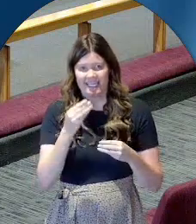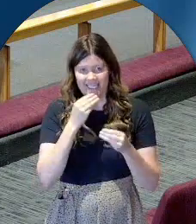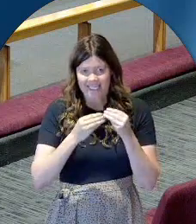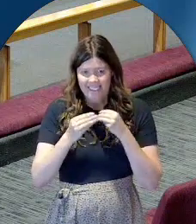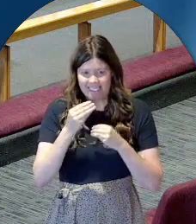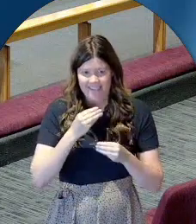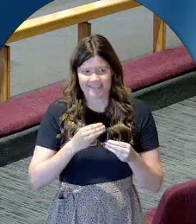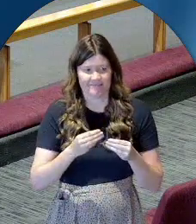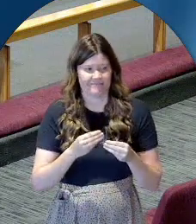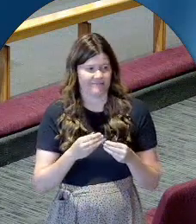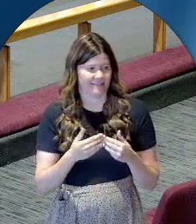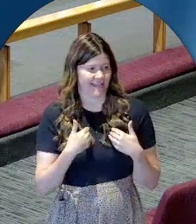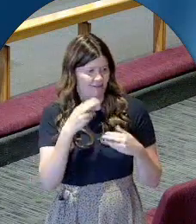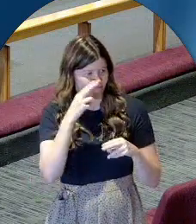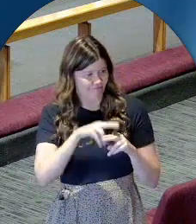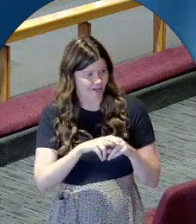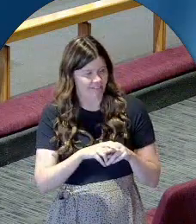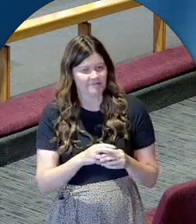along with burgers,